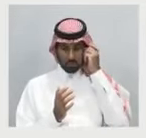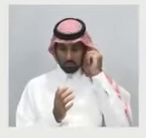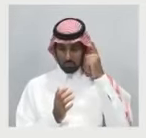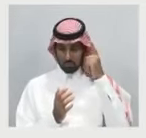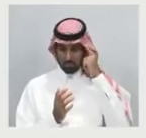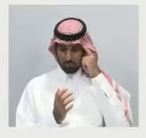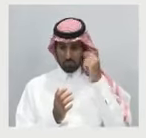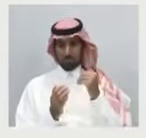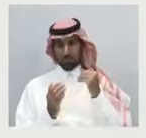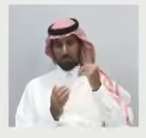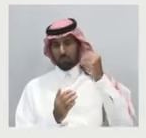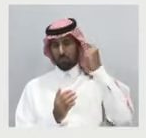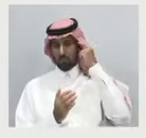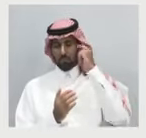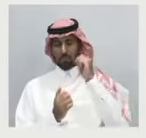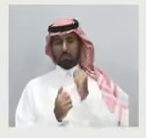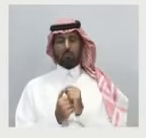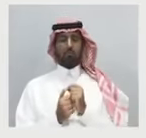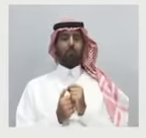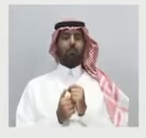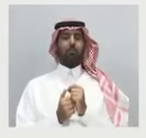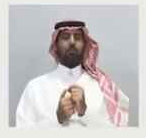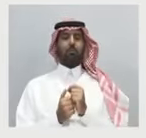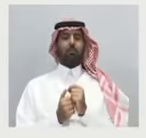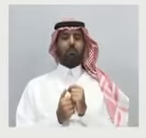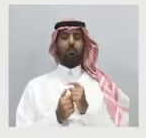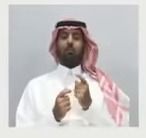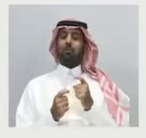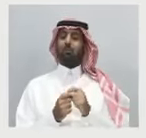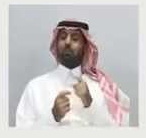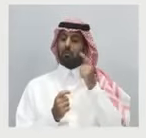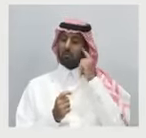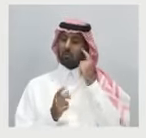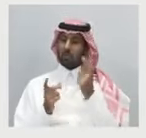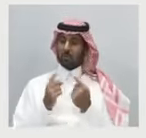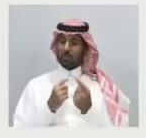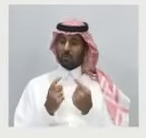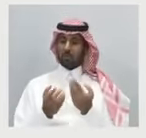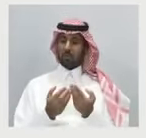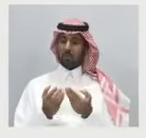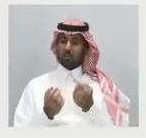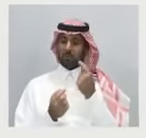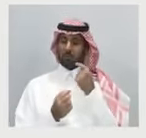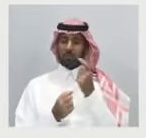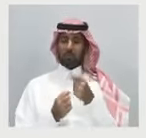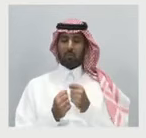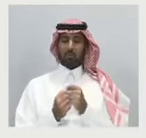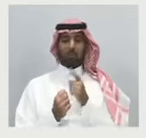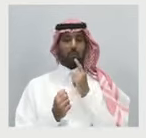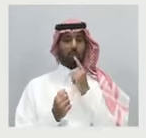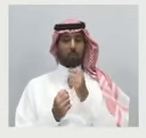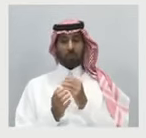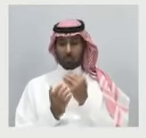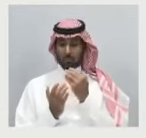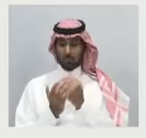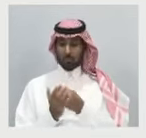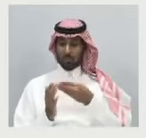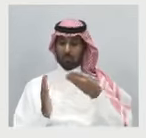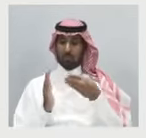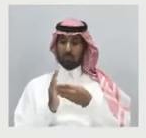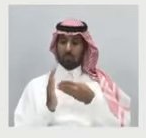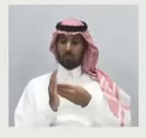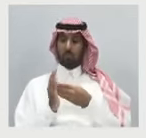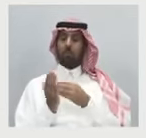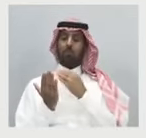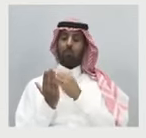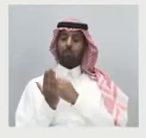initiative. He is flexible and he has communication skills. Also, he graduated from a bachelor